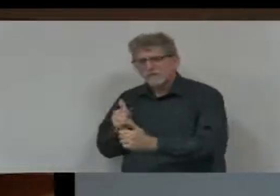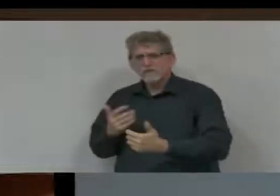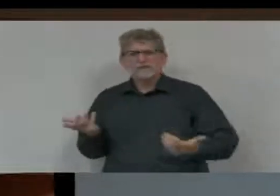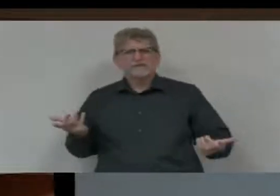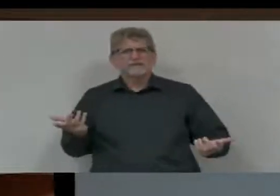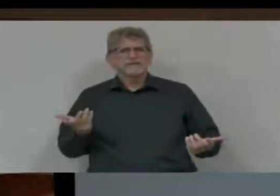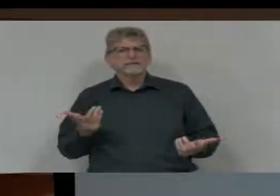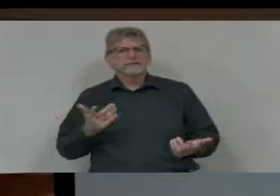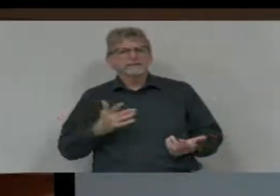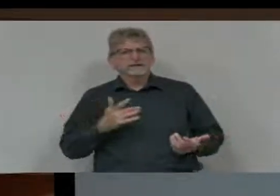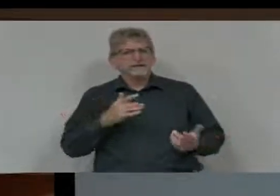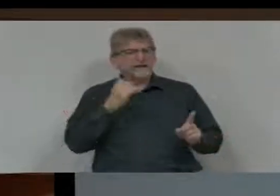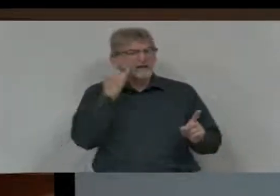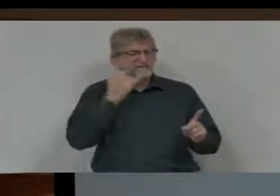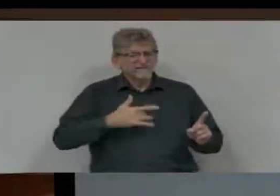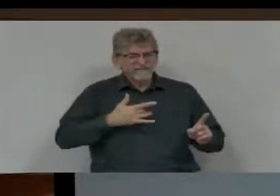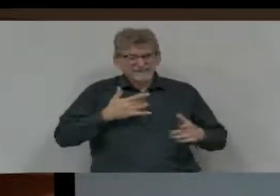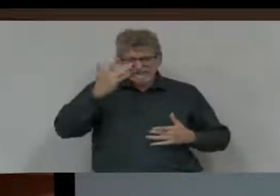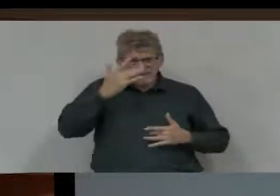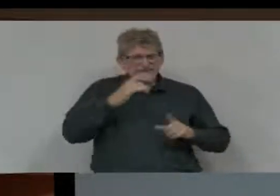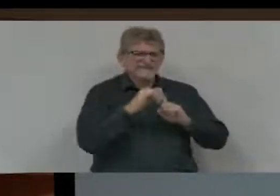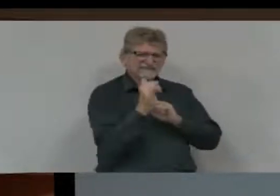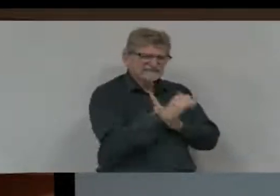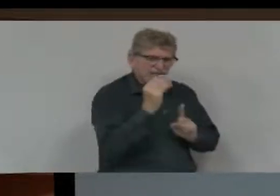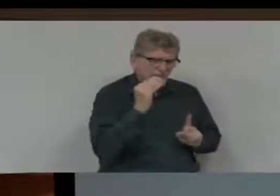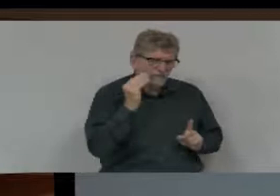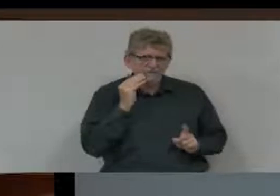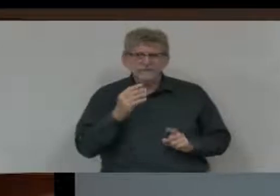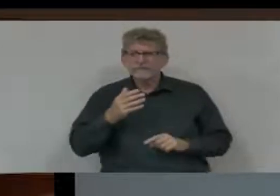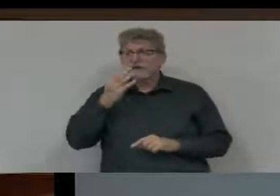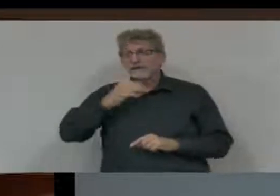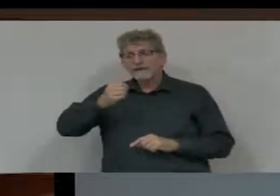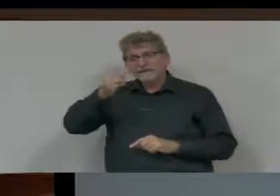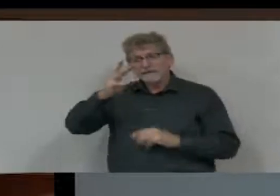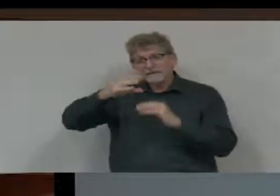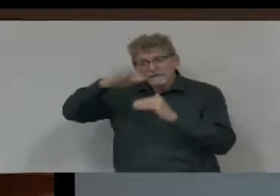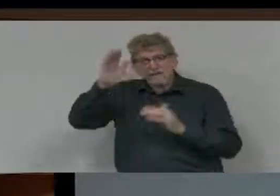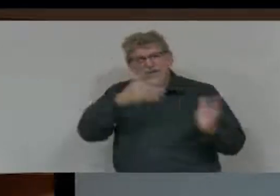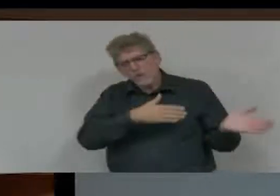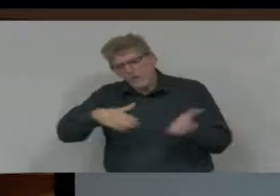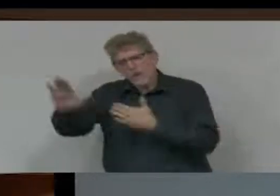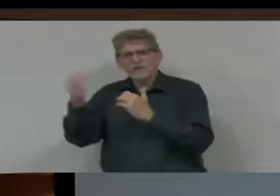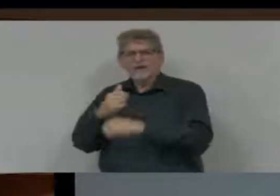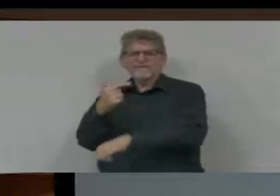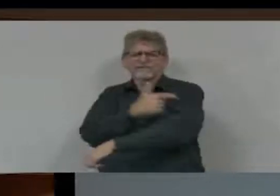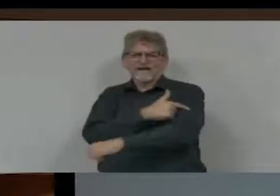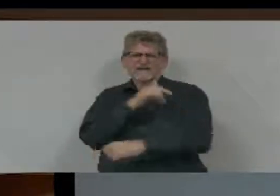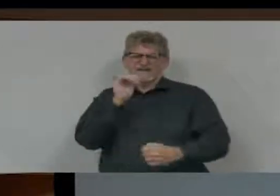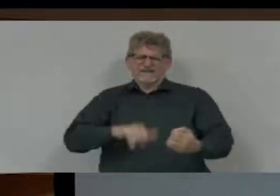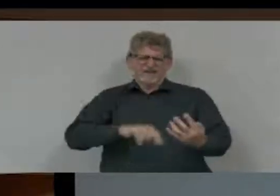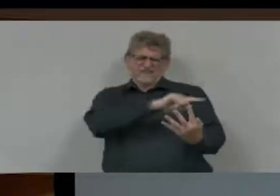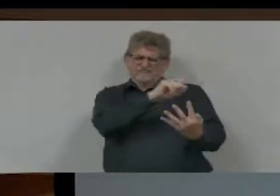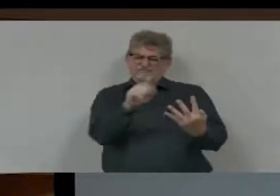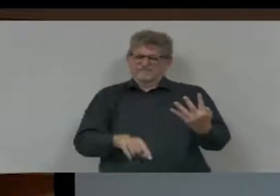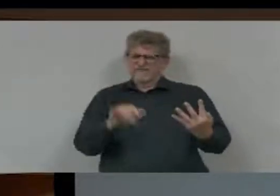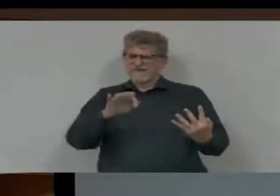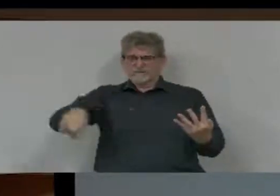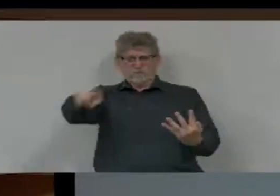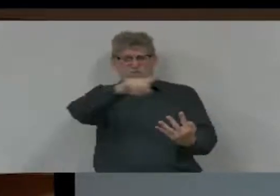16 or older. Taking these measures now will allow life to return to normal sooner. Thank you for doing your